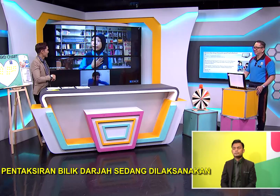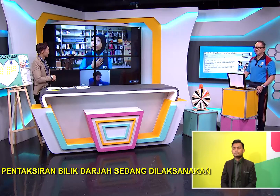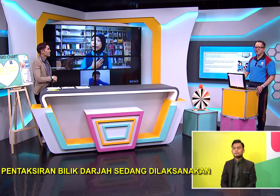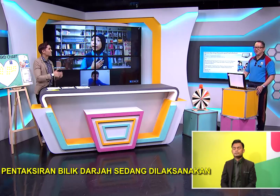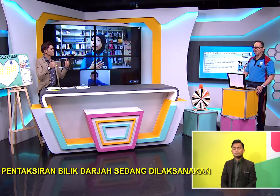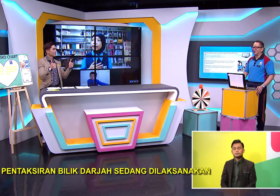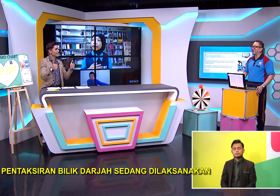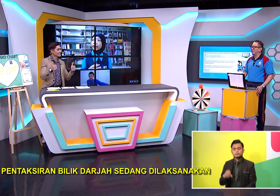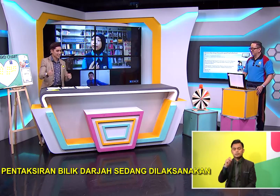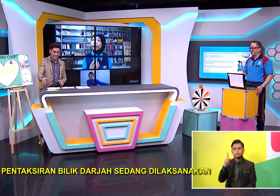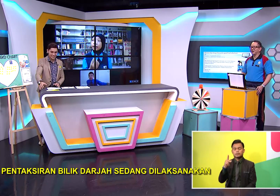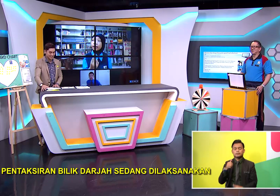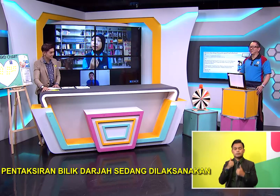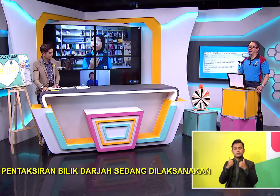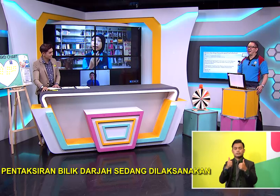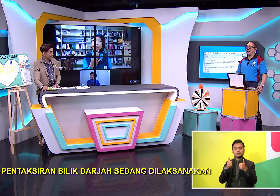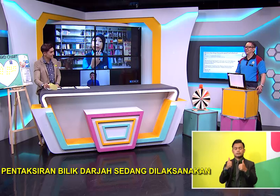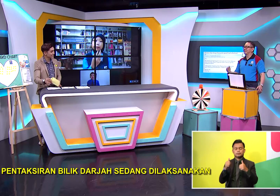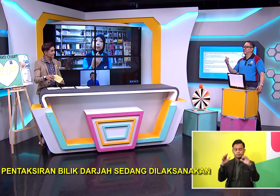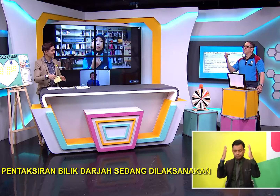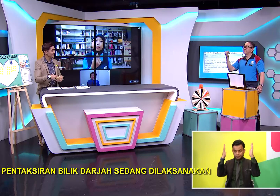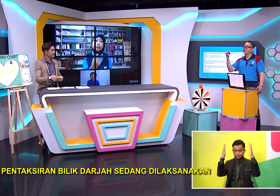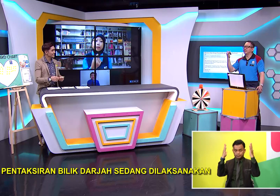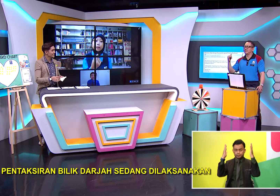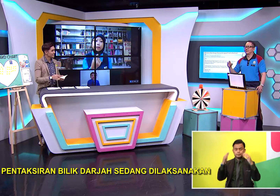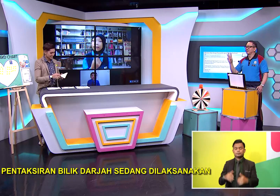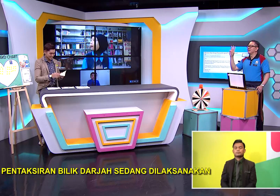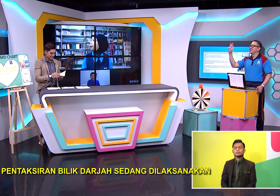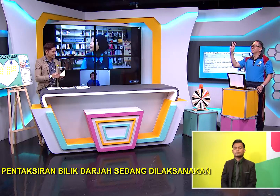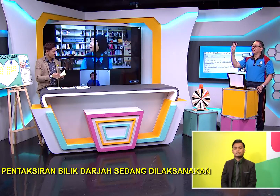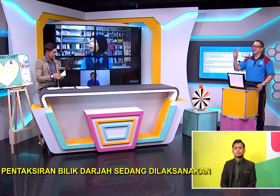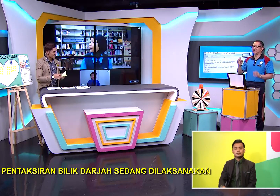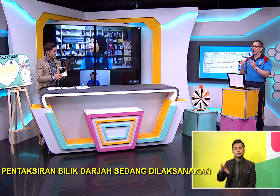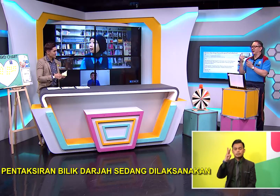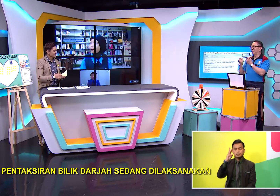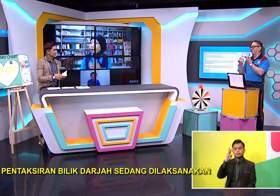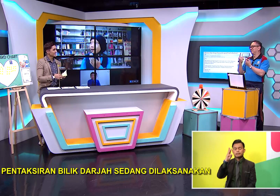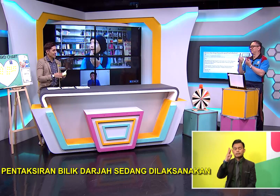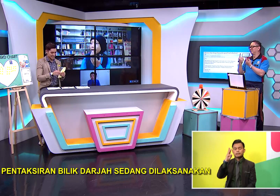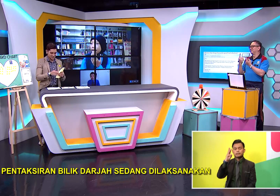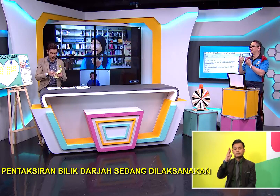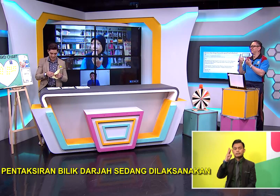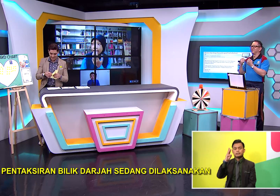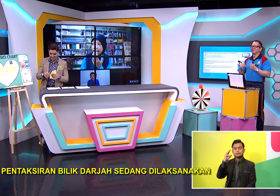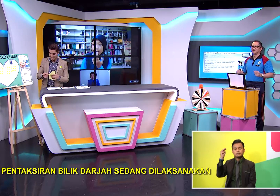Okay, good job. Well done. Well Did done. You get stars as well? 6. 6 stars. 6